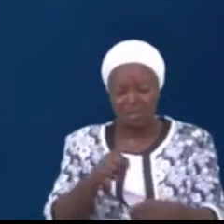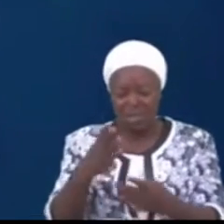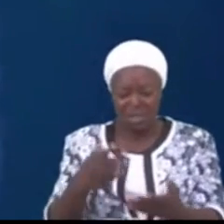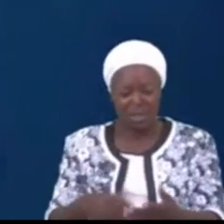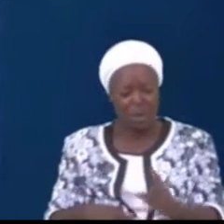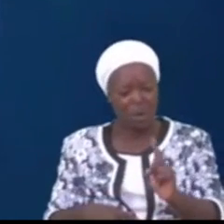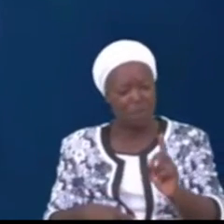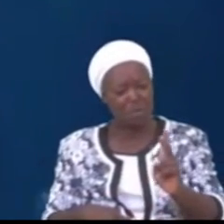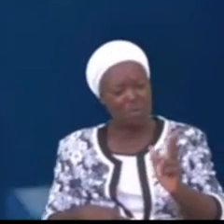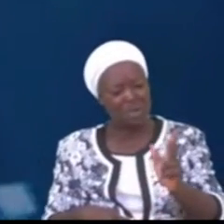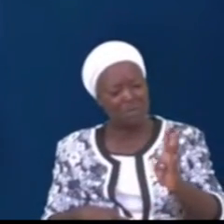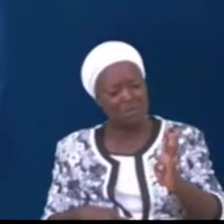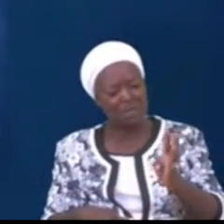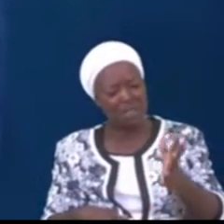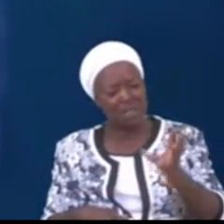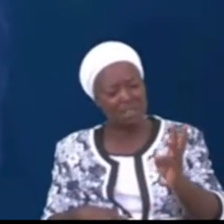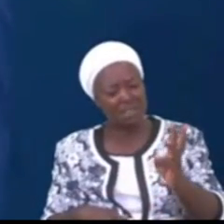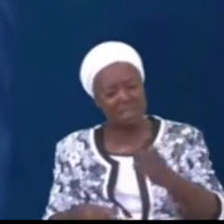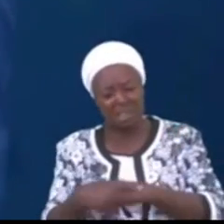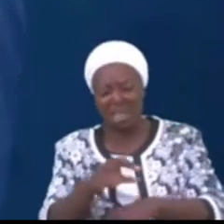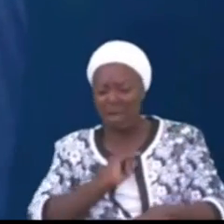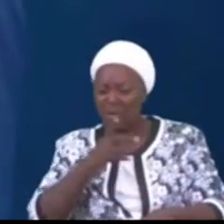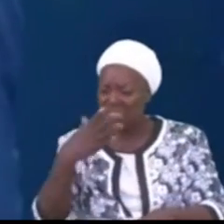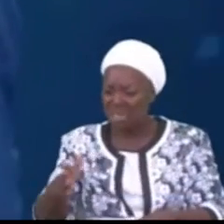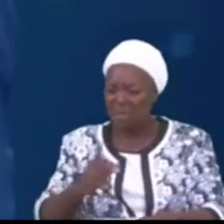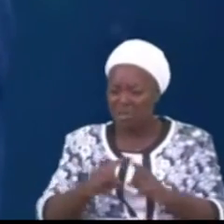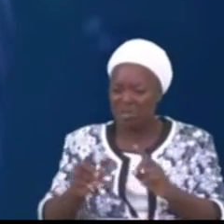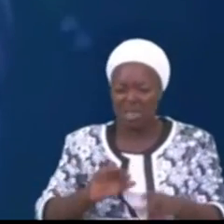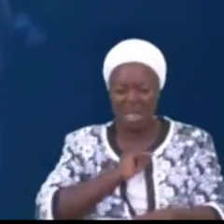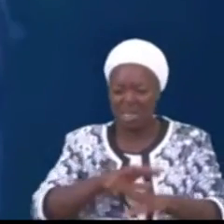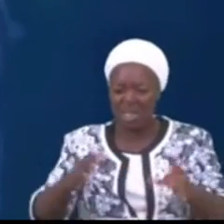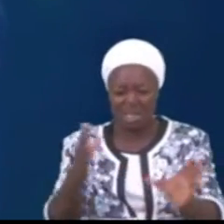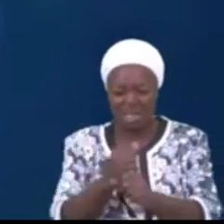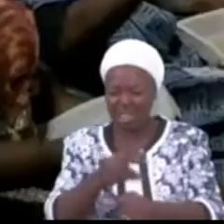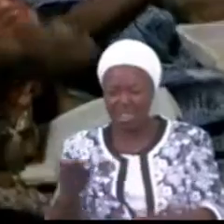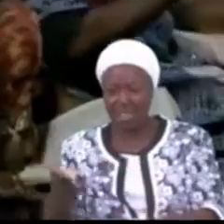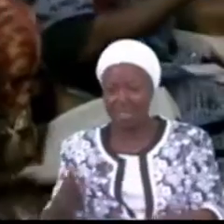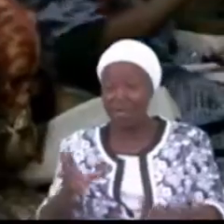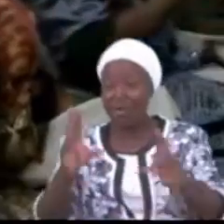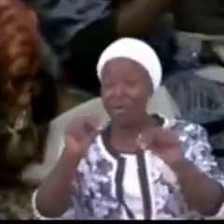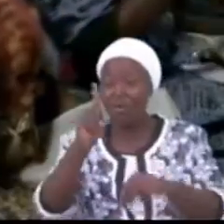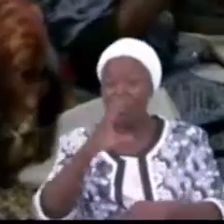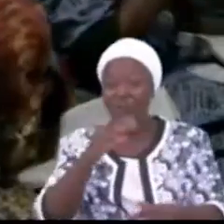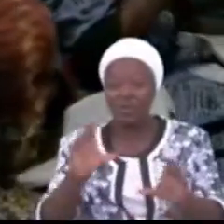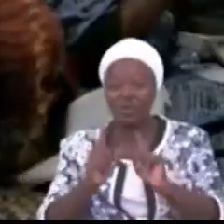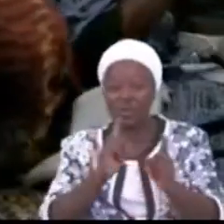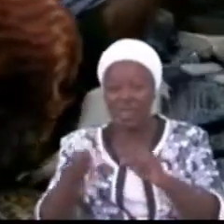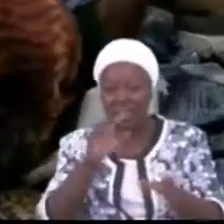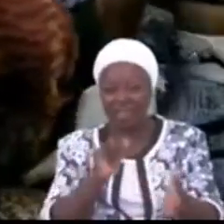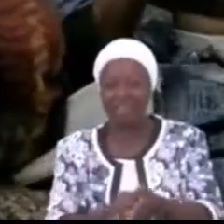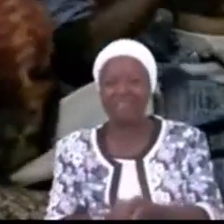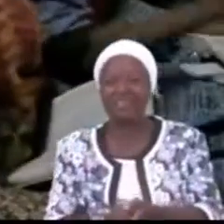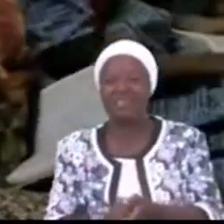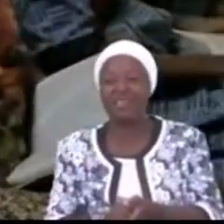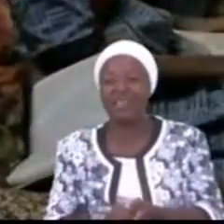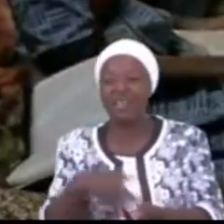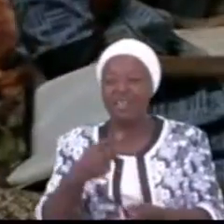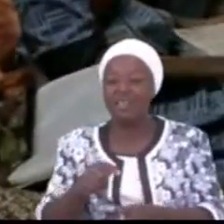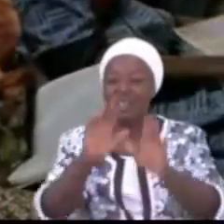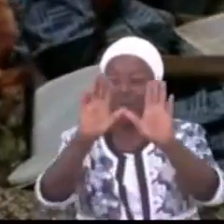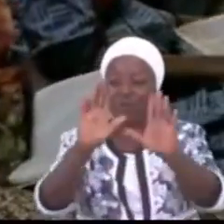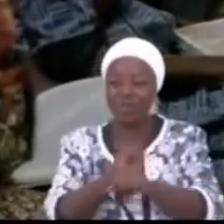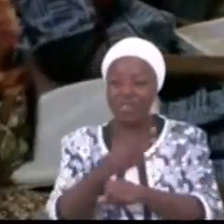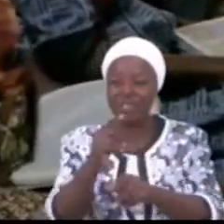1, 2, 3, 4, 5, 6 days I was there, but I don't have anything. Nobody will talk like that. The wonder of